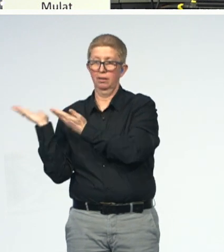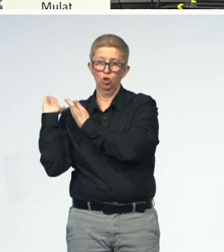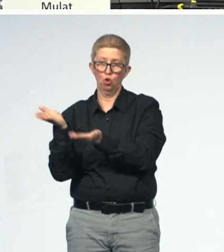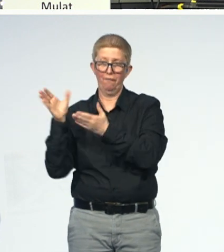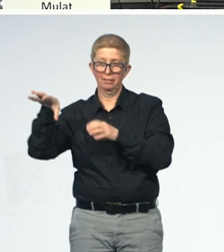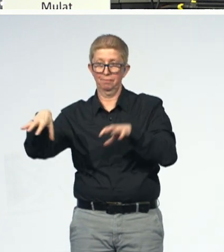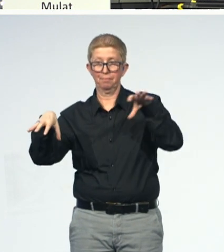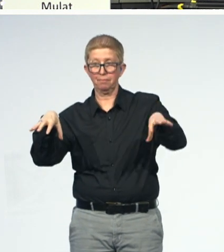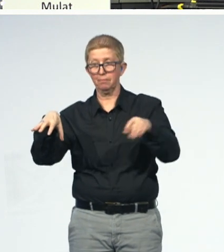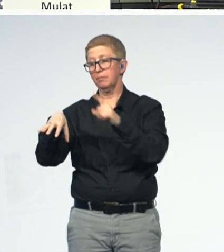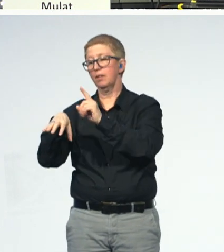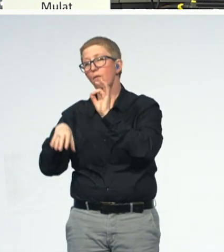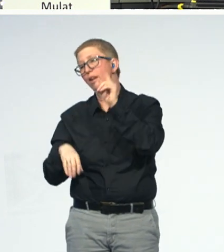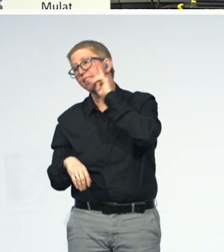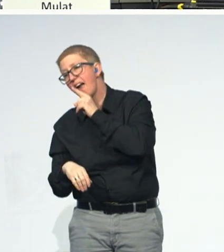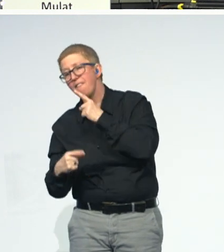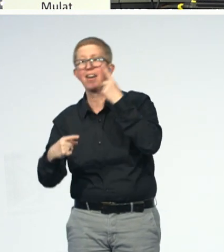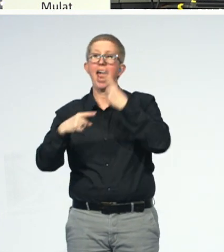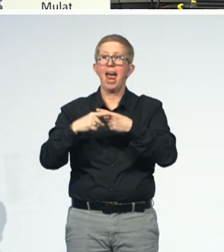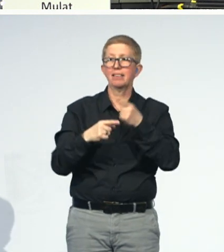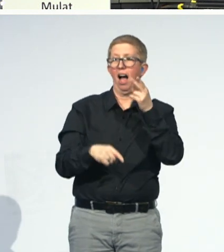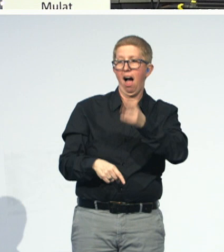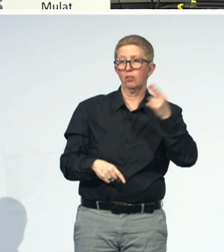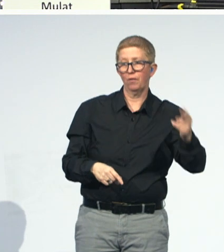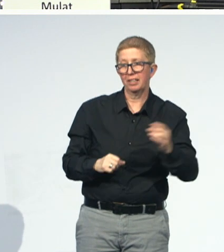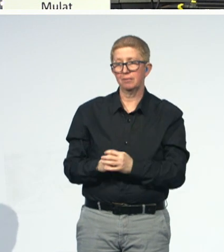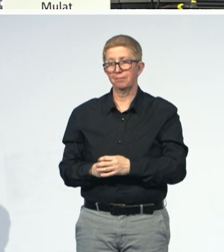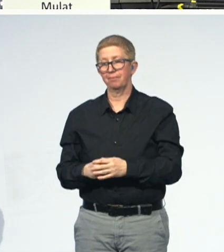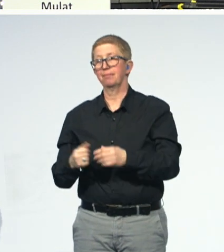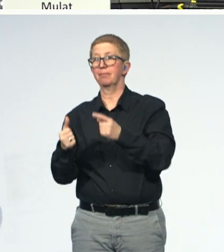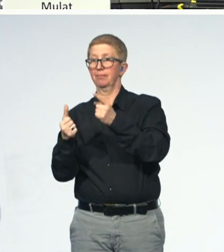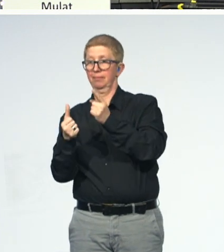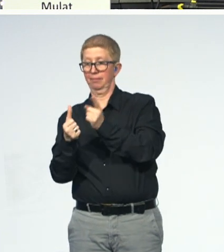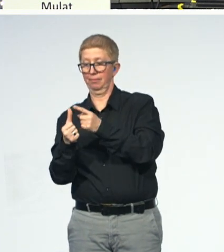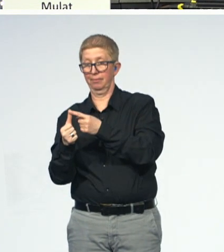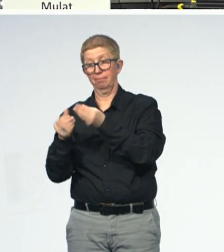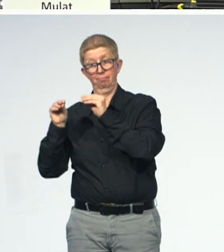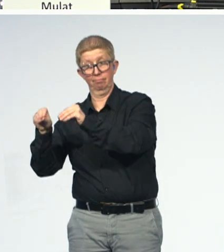service, and the other is social service.